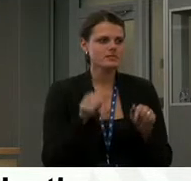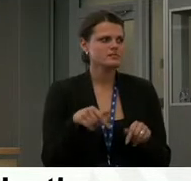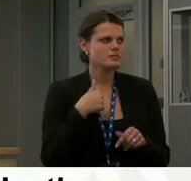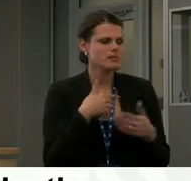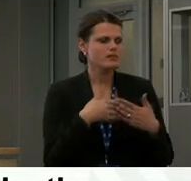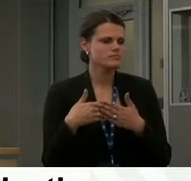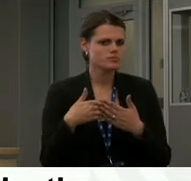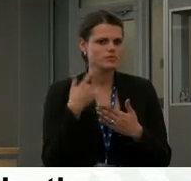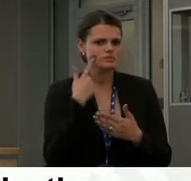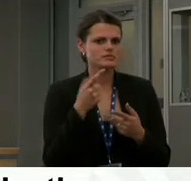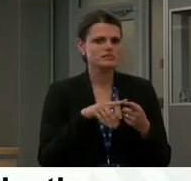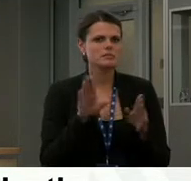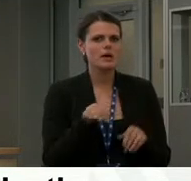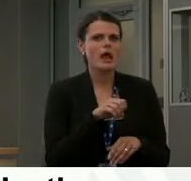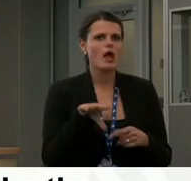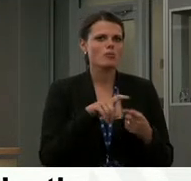me to the role of the EU.